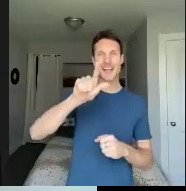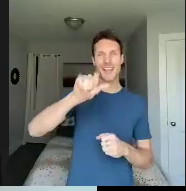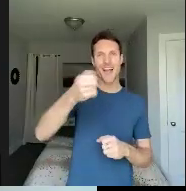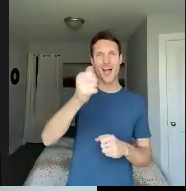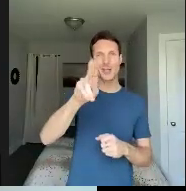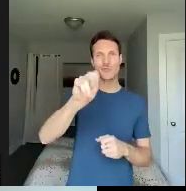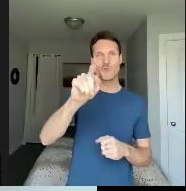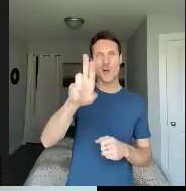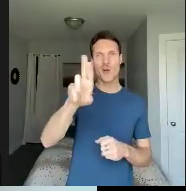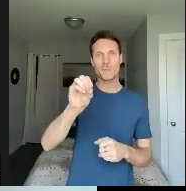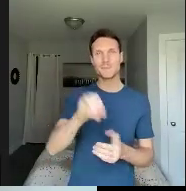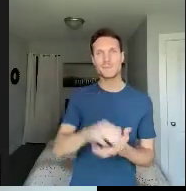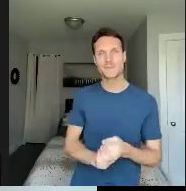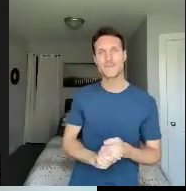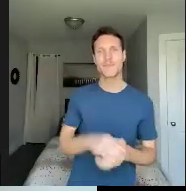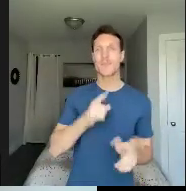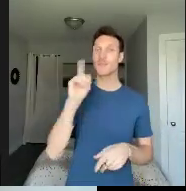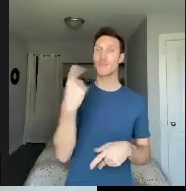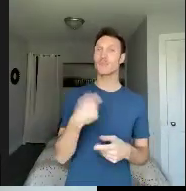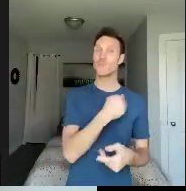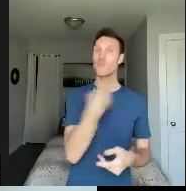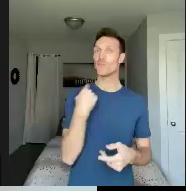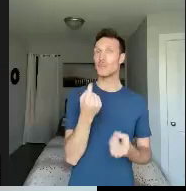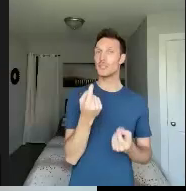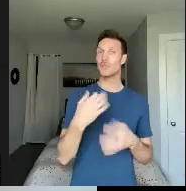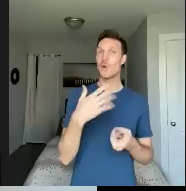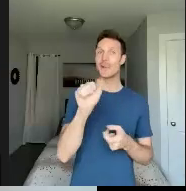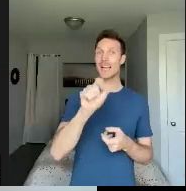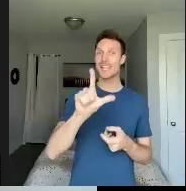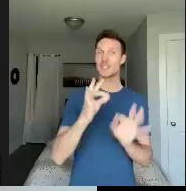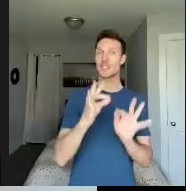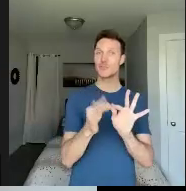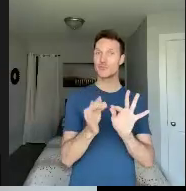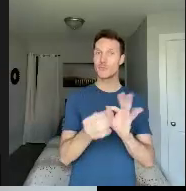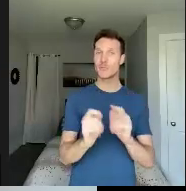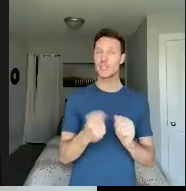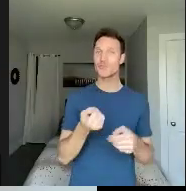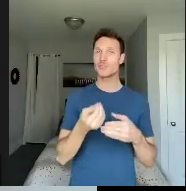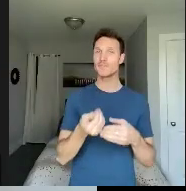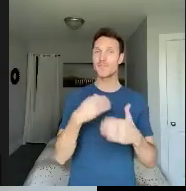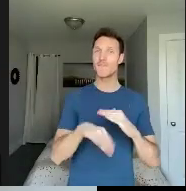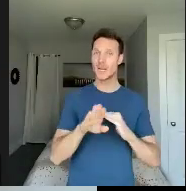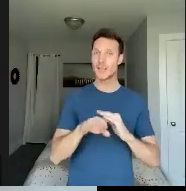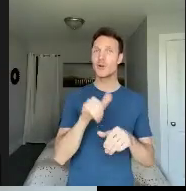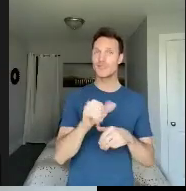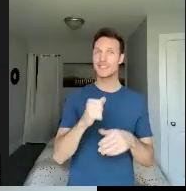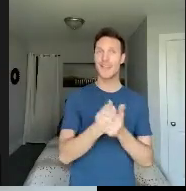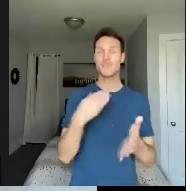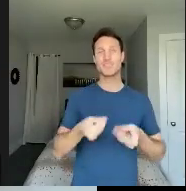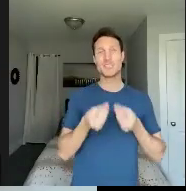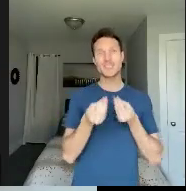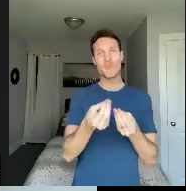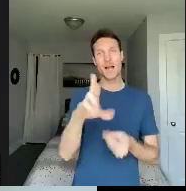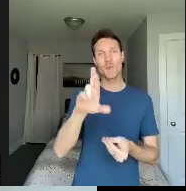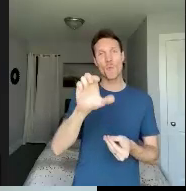we also do have ASL interpretation available, and that is provided by Russell, who is,